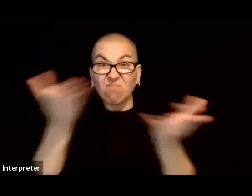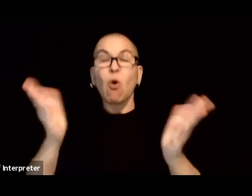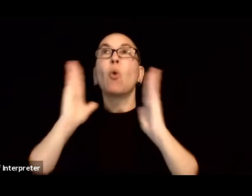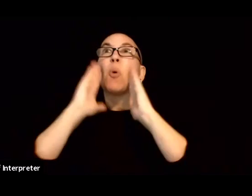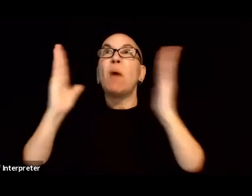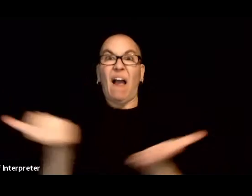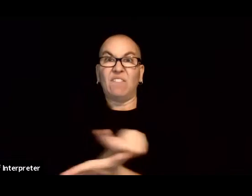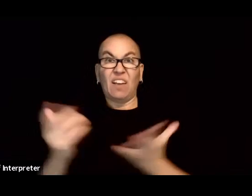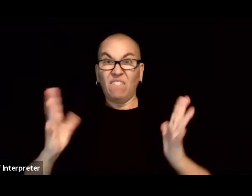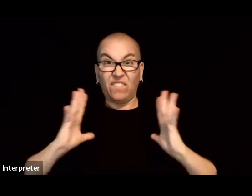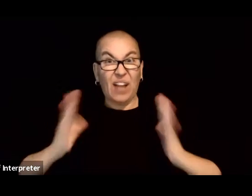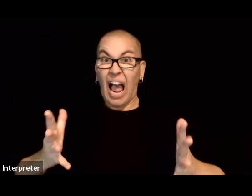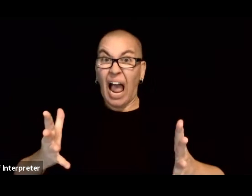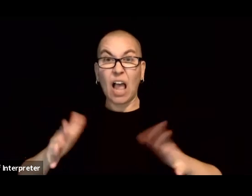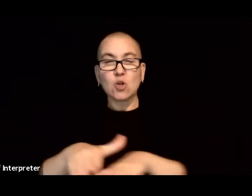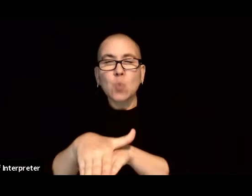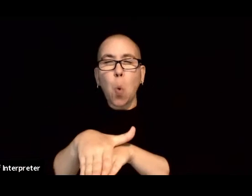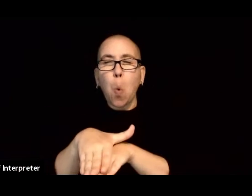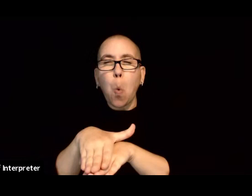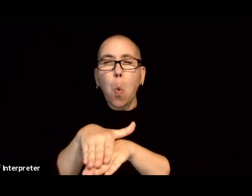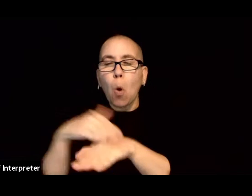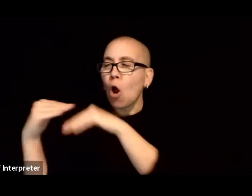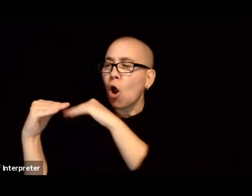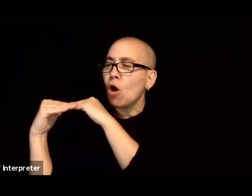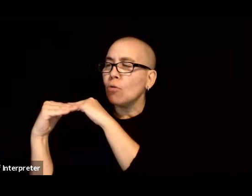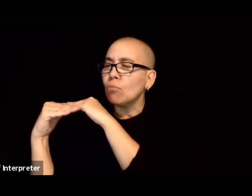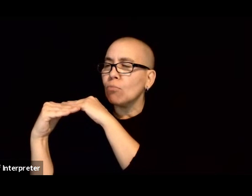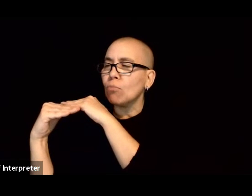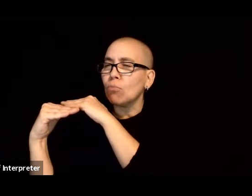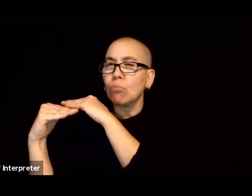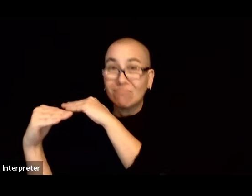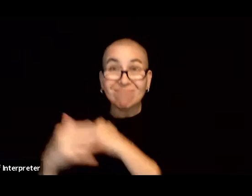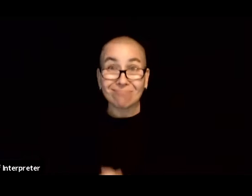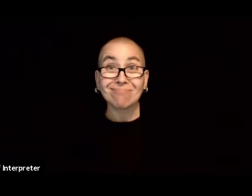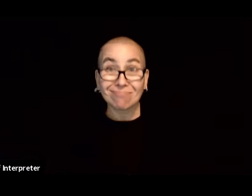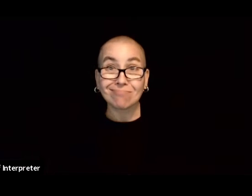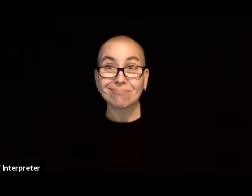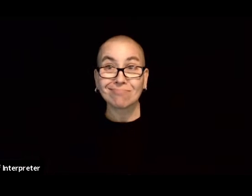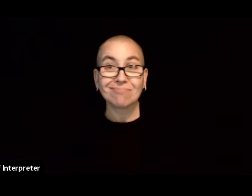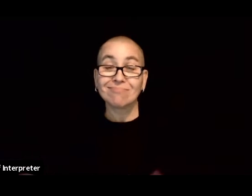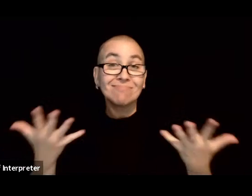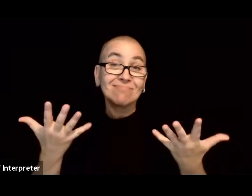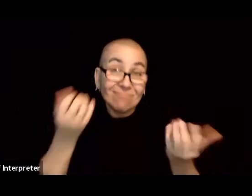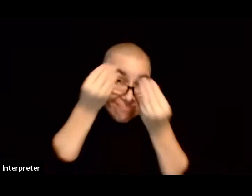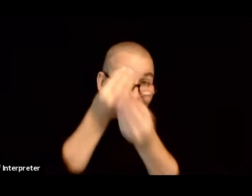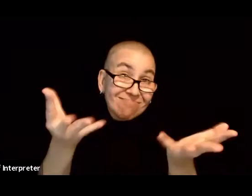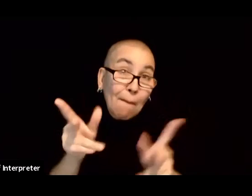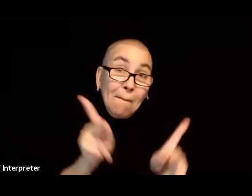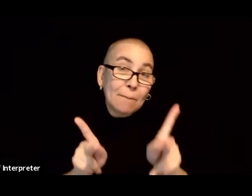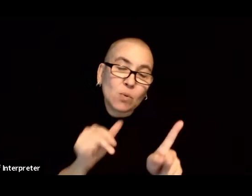with additional questions to reach out to our communications office. Have a good day, and we will be back with you again on Wednesday.